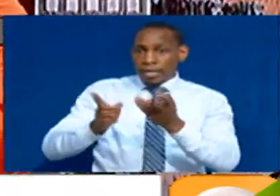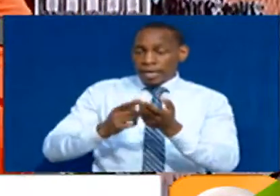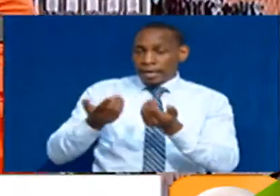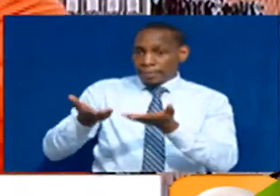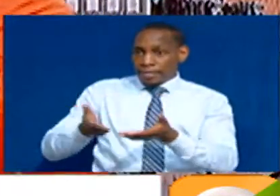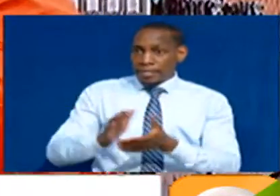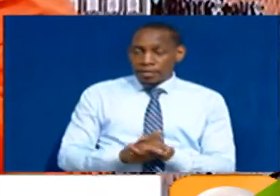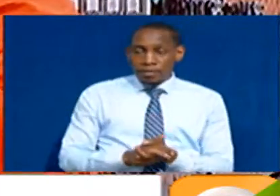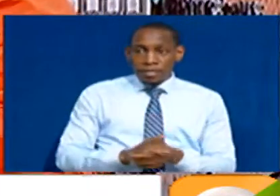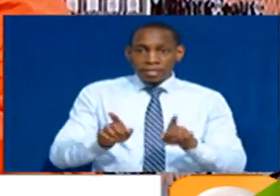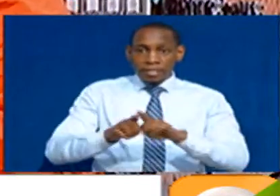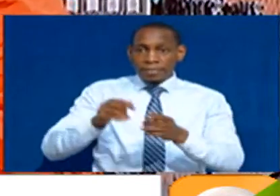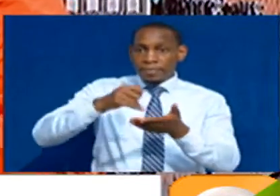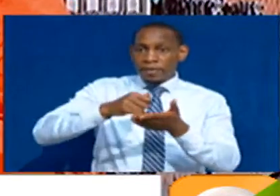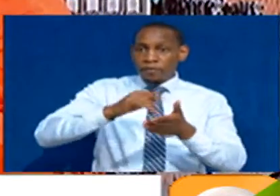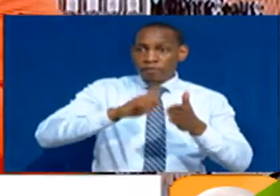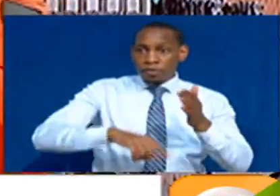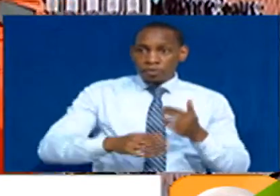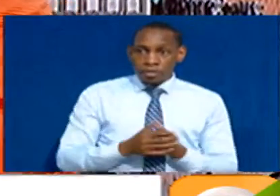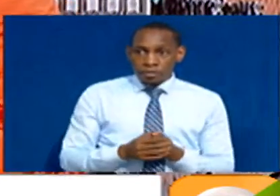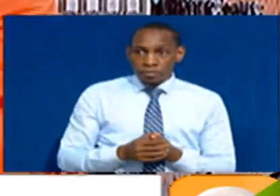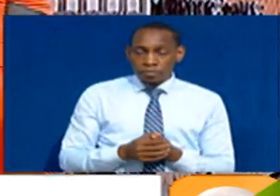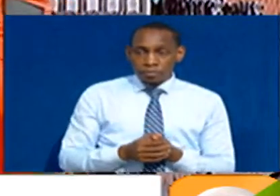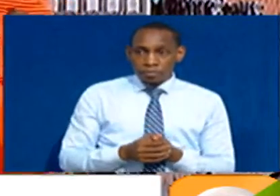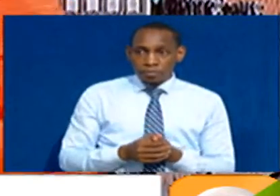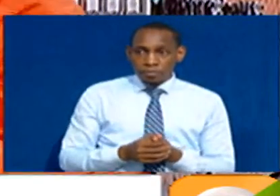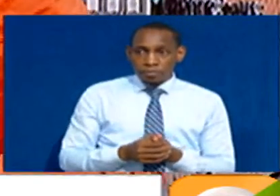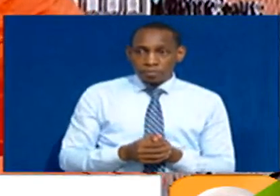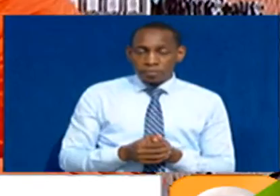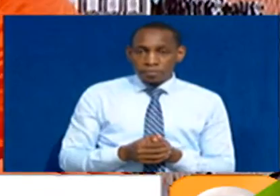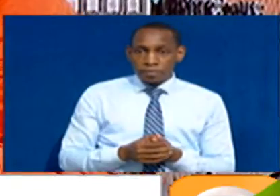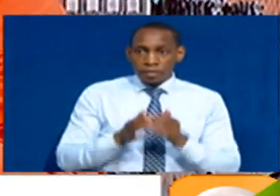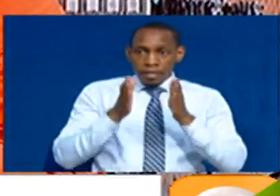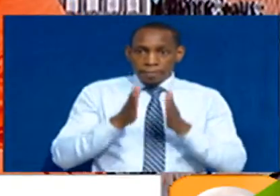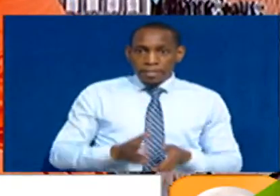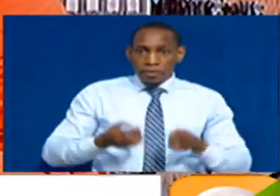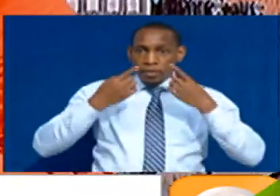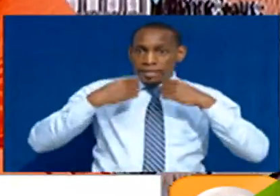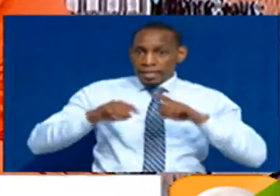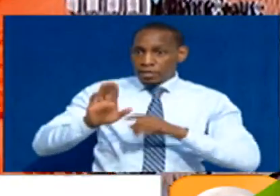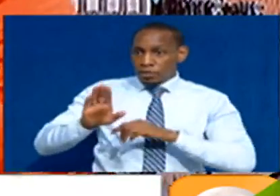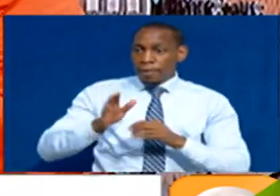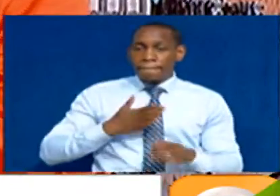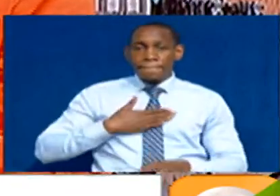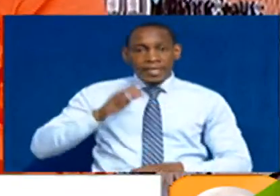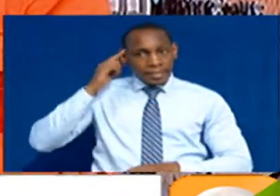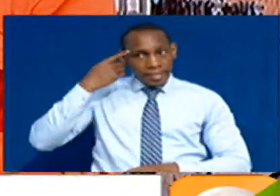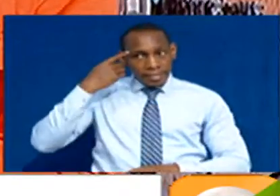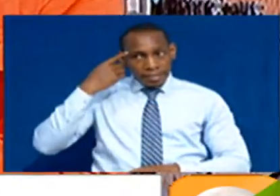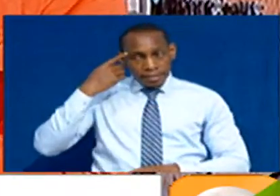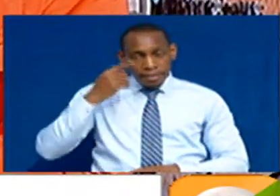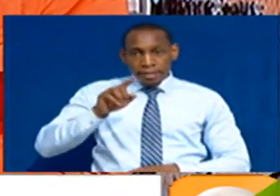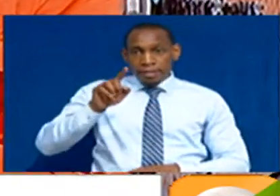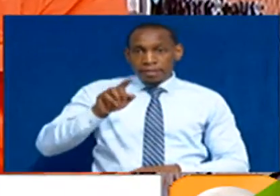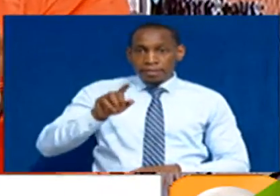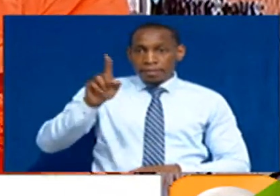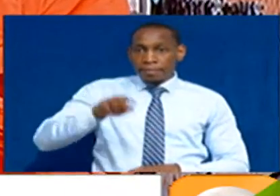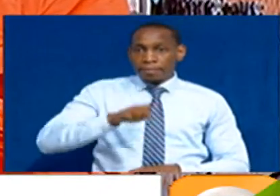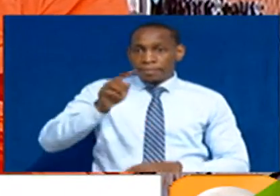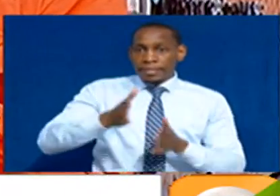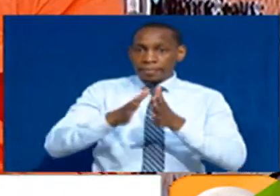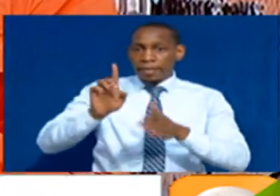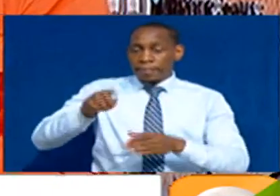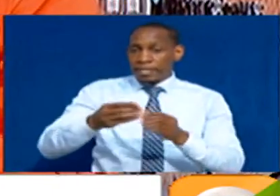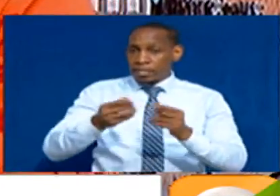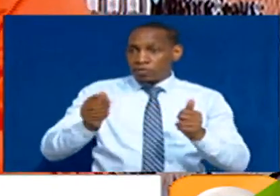now? Taking into consideration his own personal declaration. And I think the biggest mischief here, which we